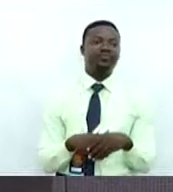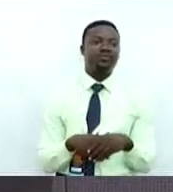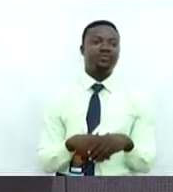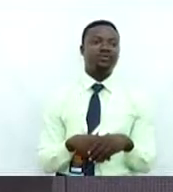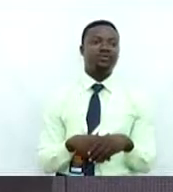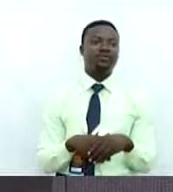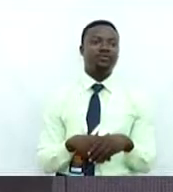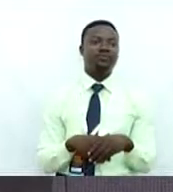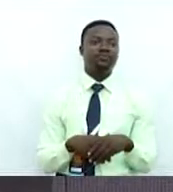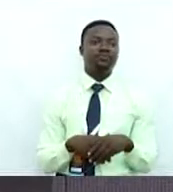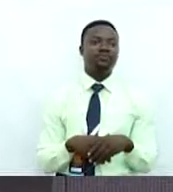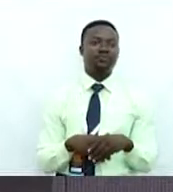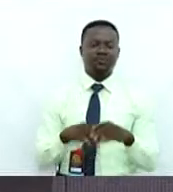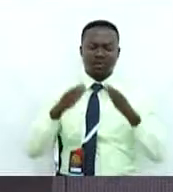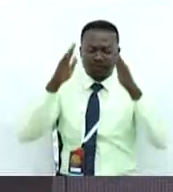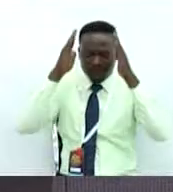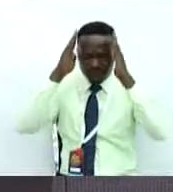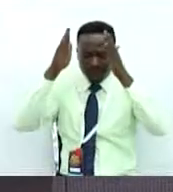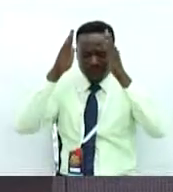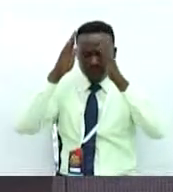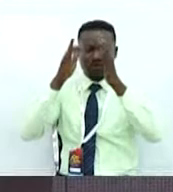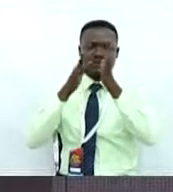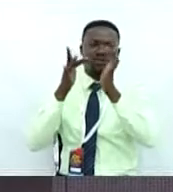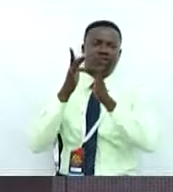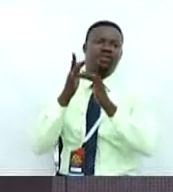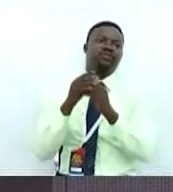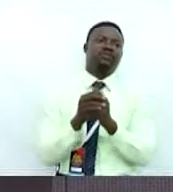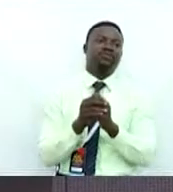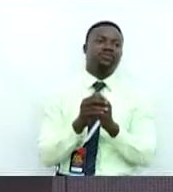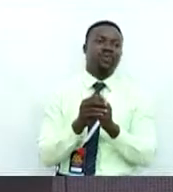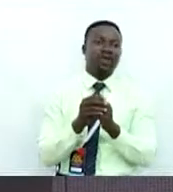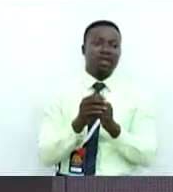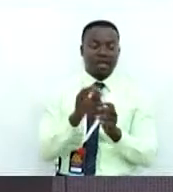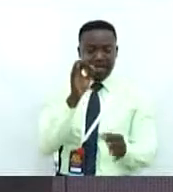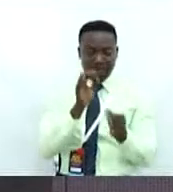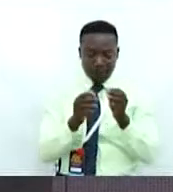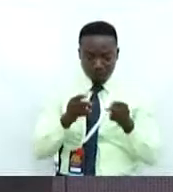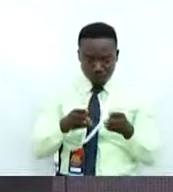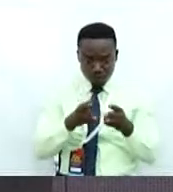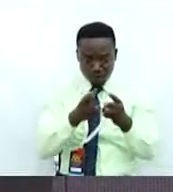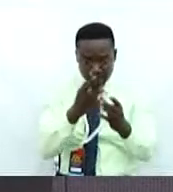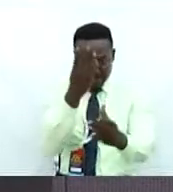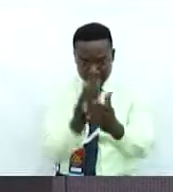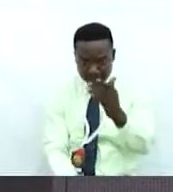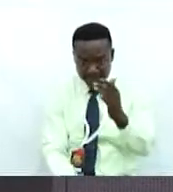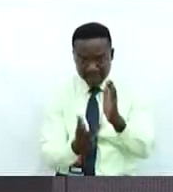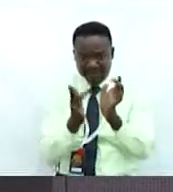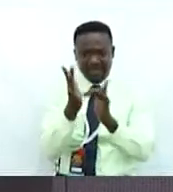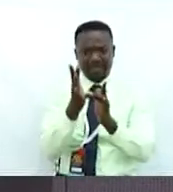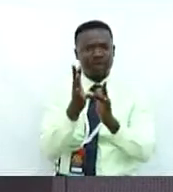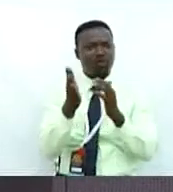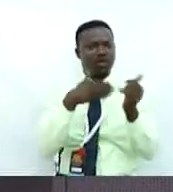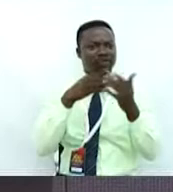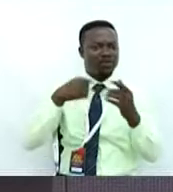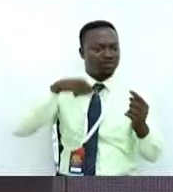Focus on Jesus. Once we miss Jesus along the line, you miss whatever we are doing.